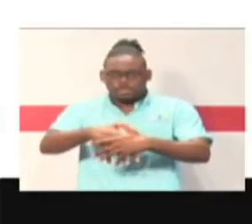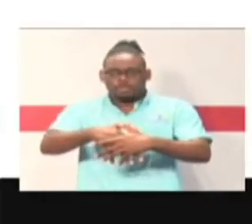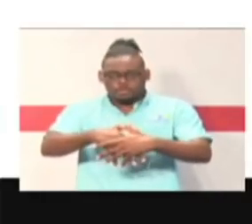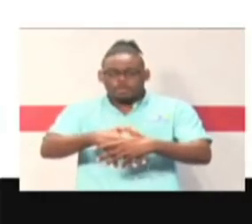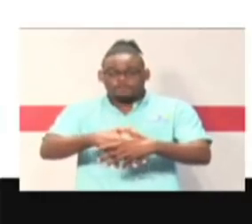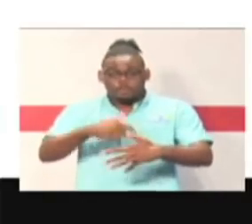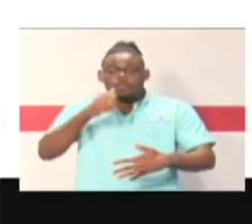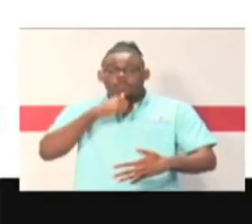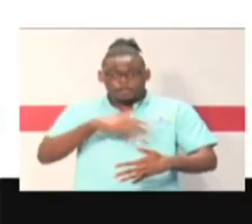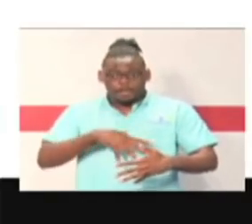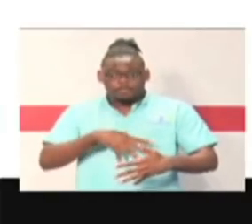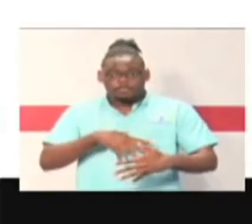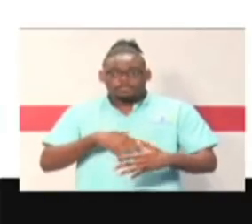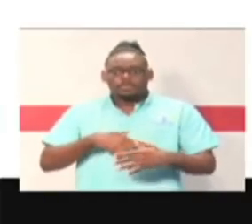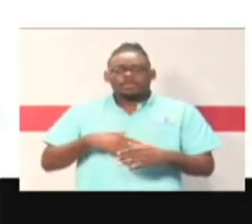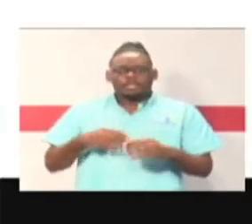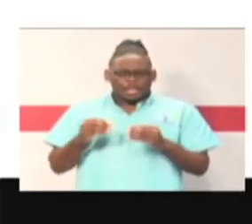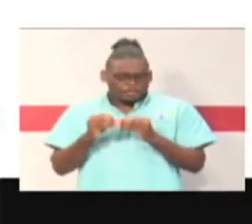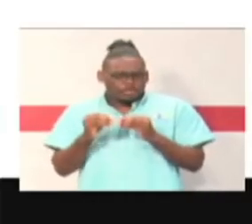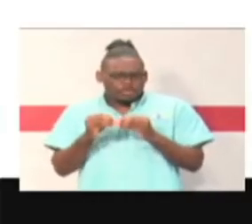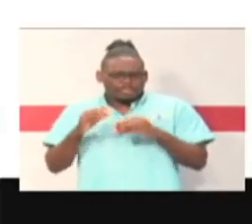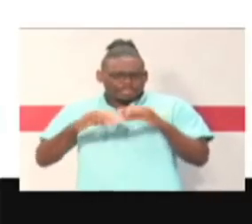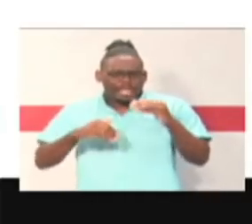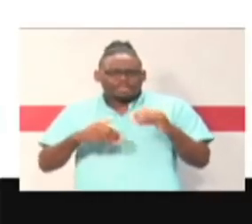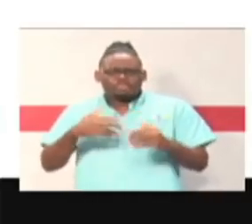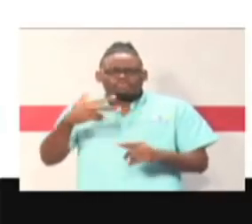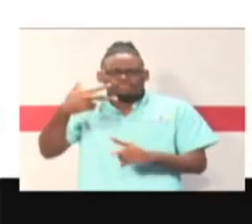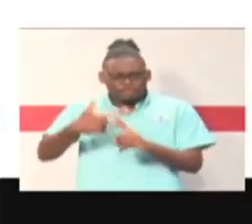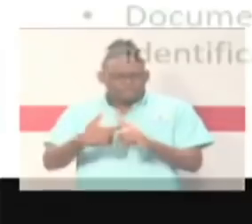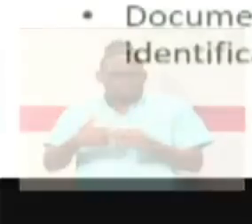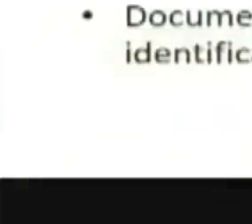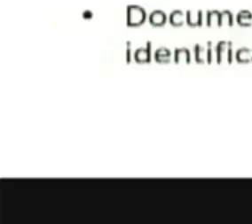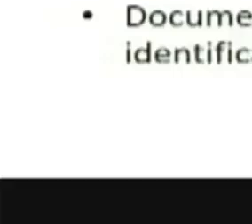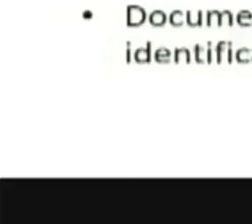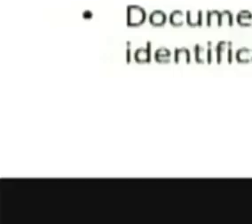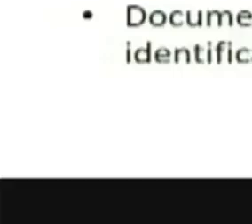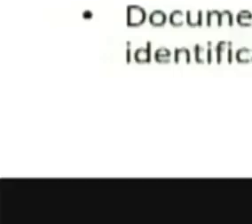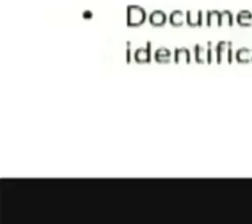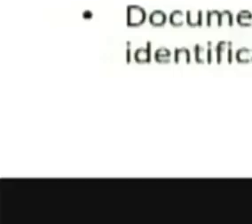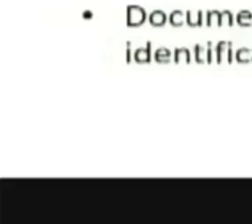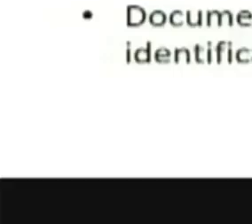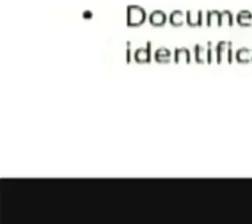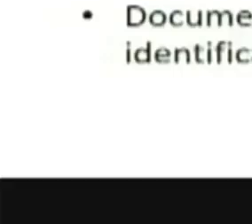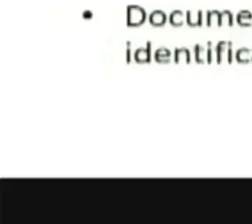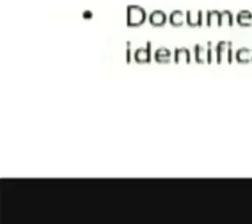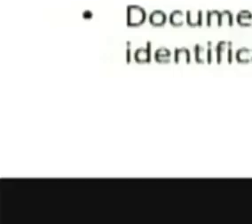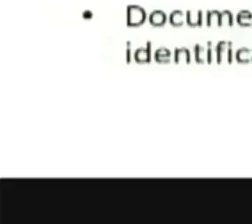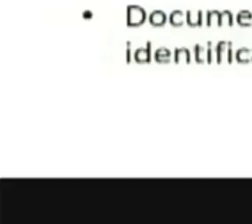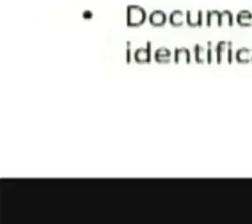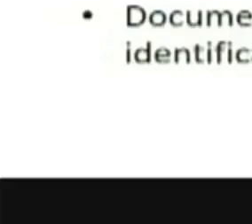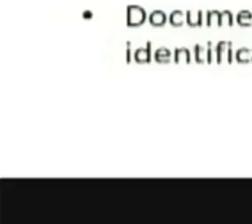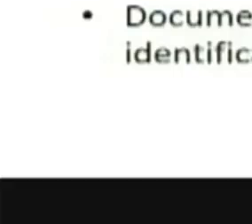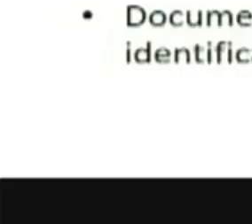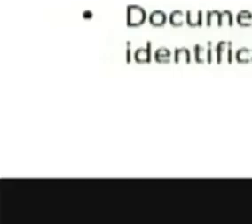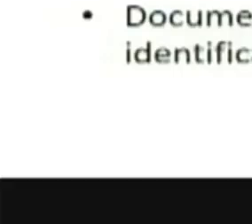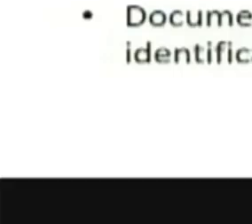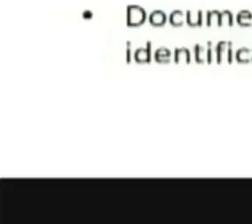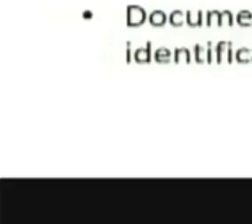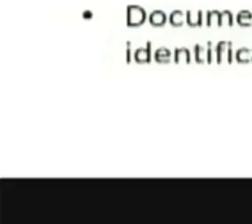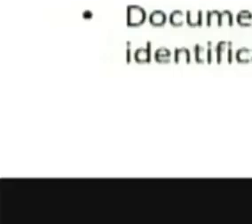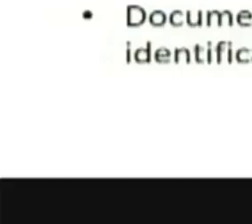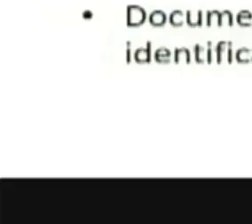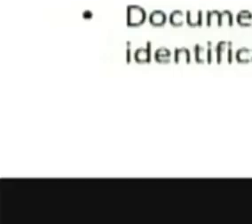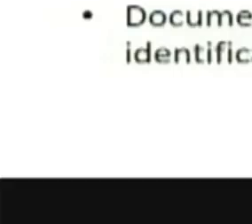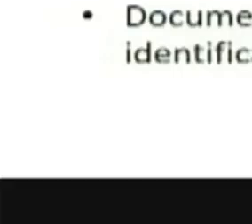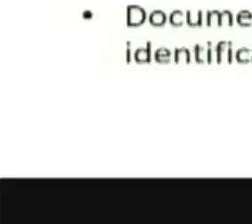to receive the Pfizer BioNTech vaccine. Next slide. So we provided